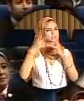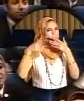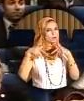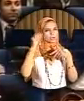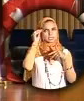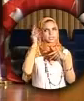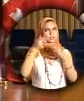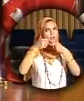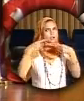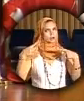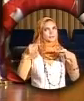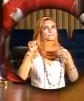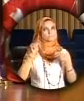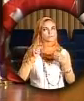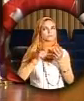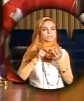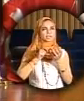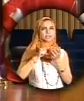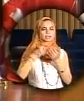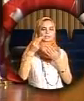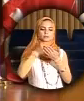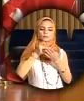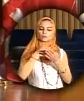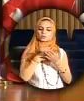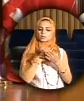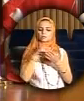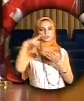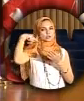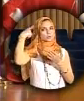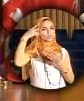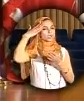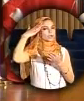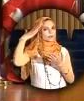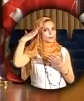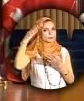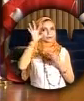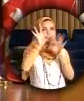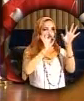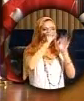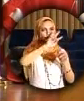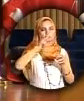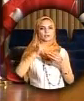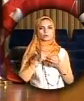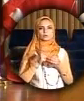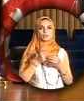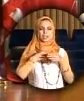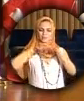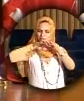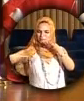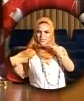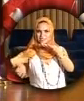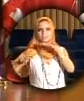rewarding without geographical or socioeconomic discrimination. We must ensure the implementation of